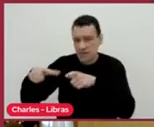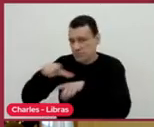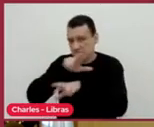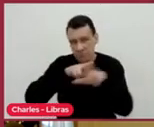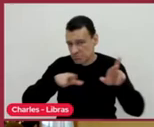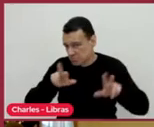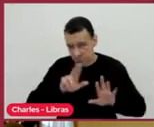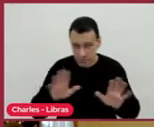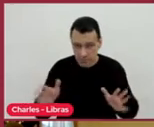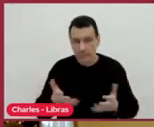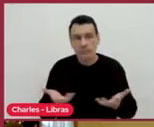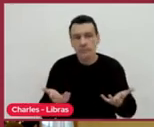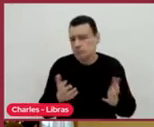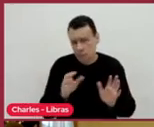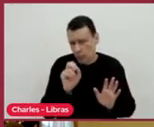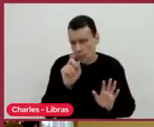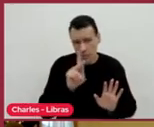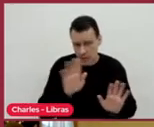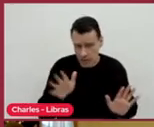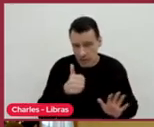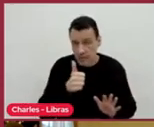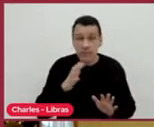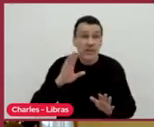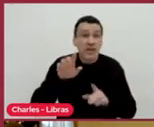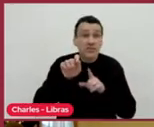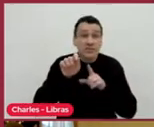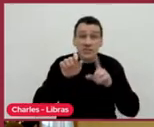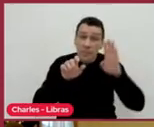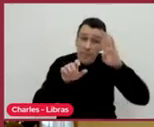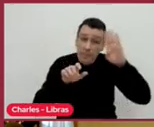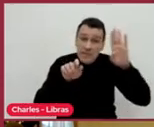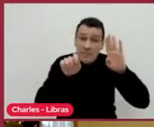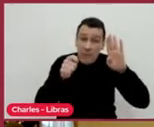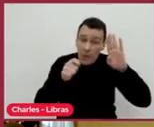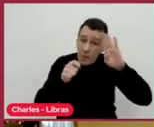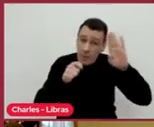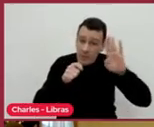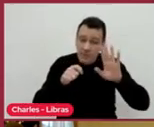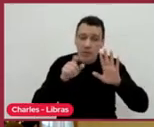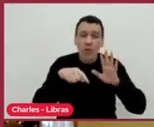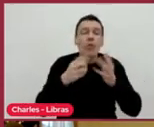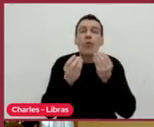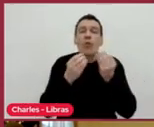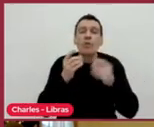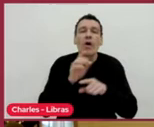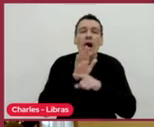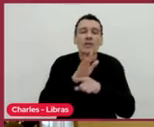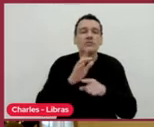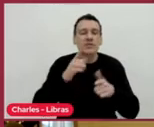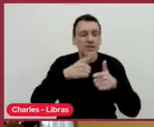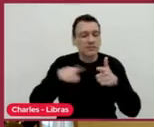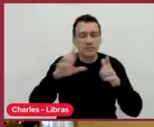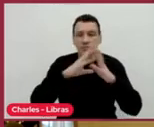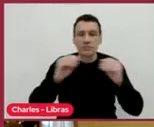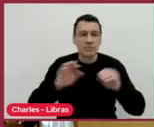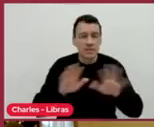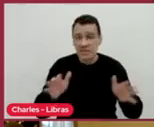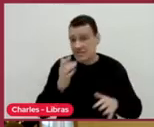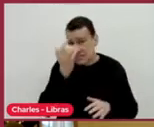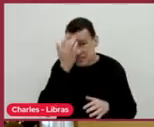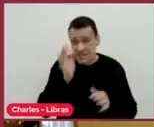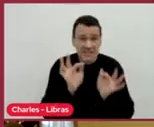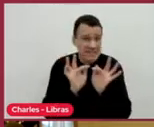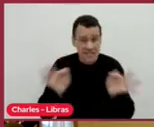So, okay, the keyword is this API called the resolver. So the resolver is simply something